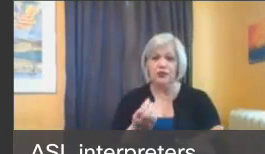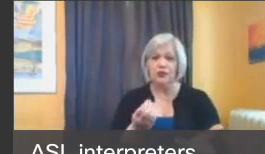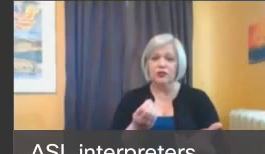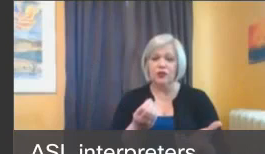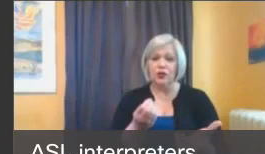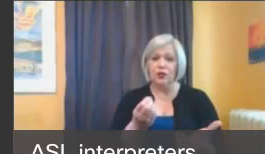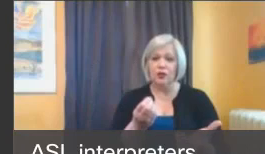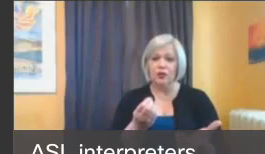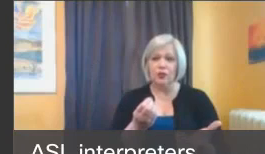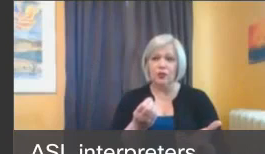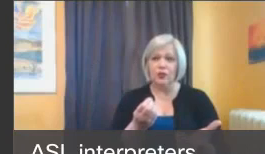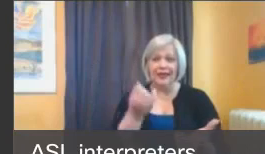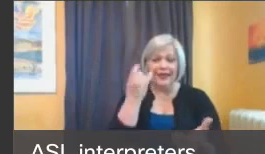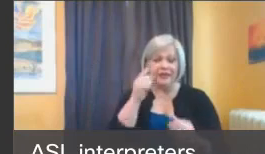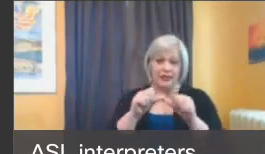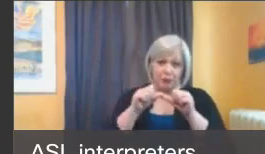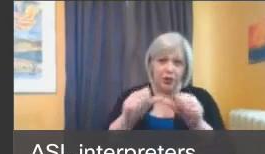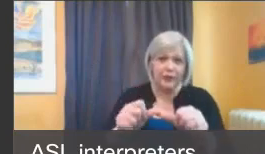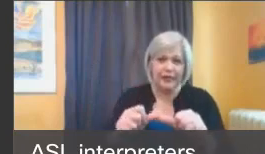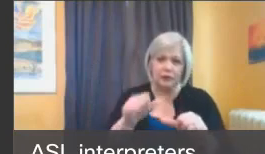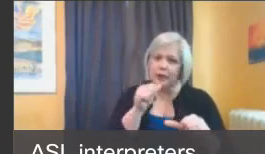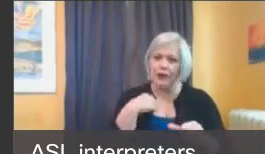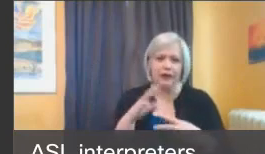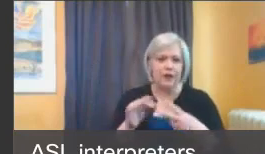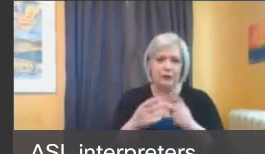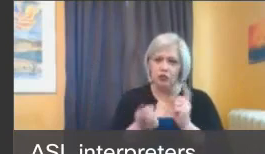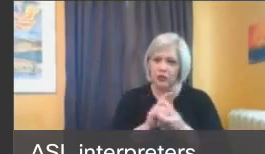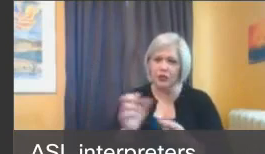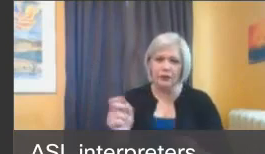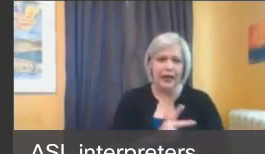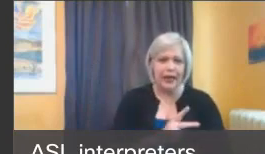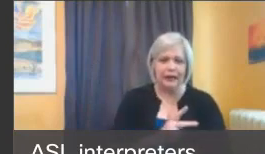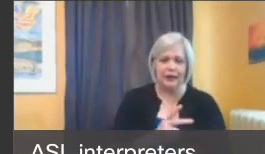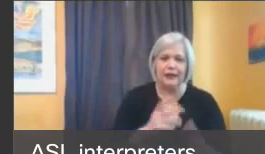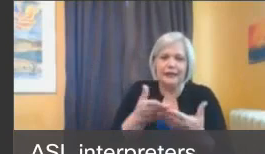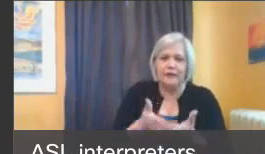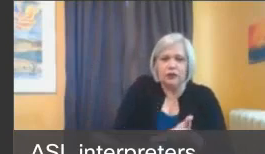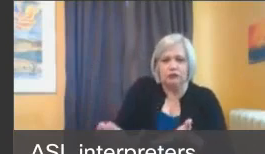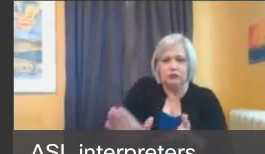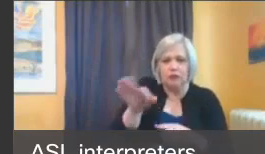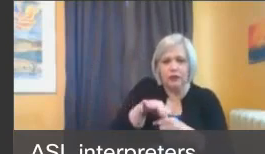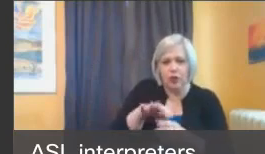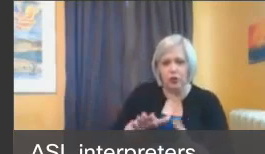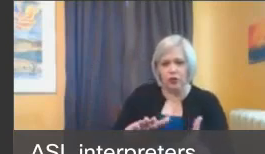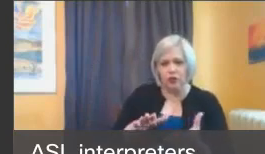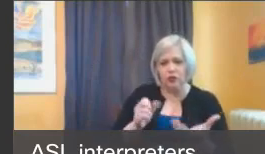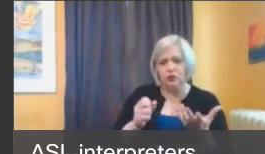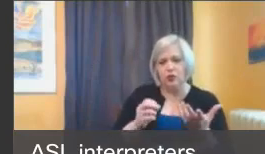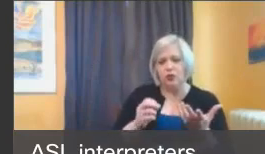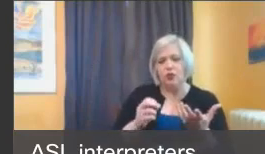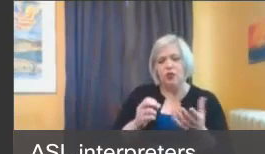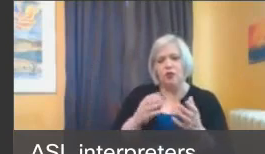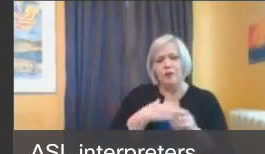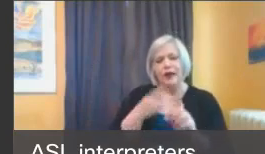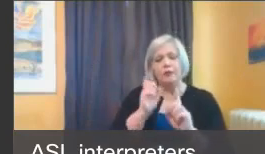And we can be left with few options other than disenfranchising the voter. So I think the point that I'm trying